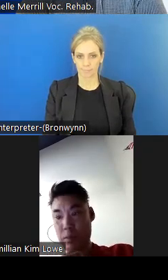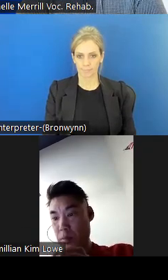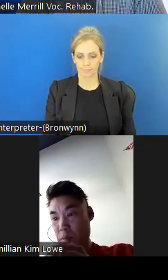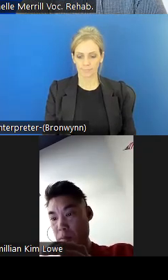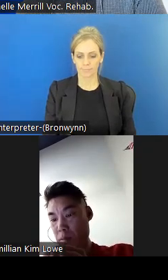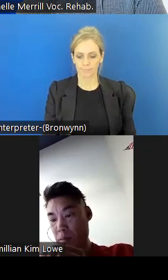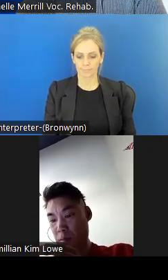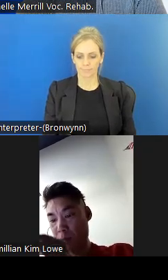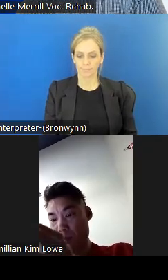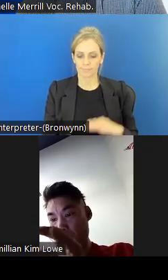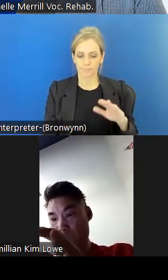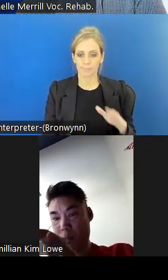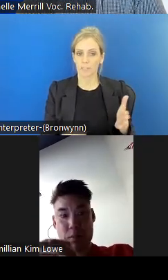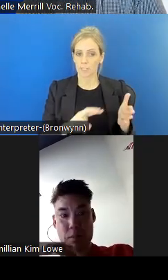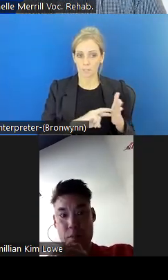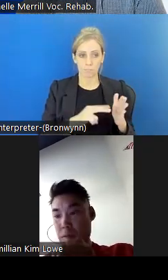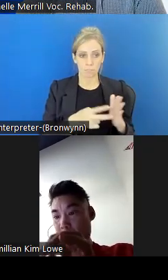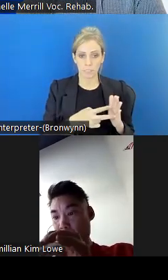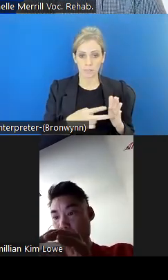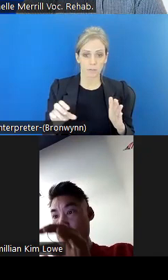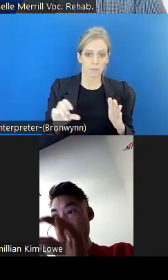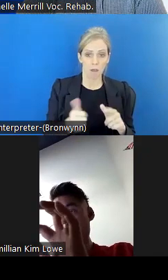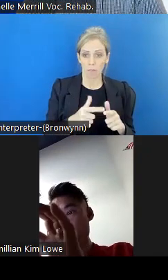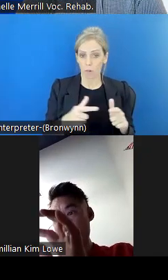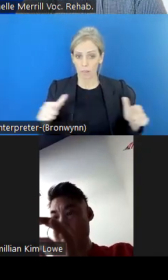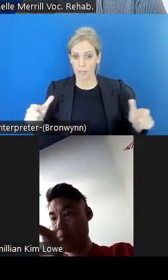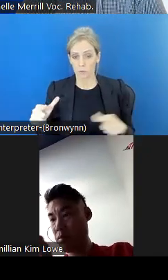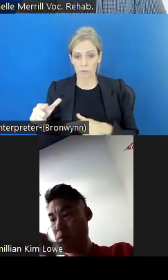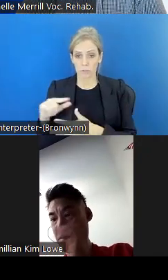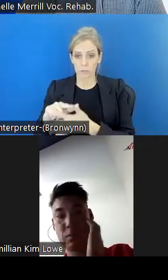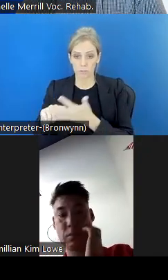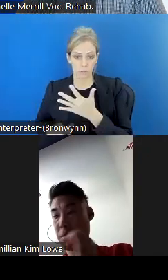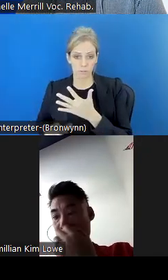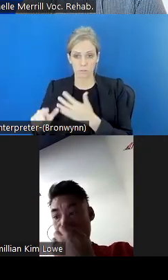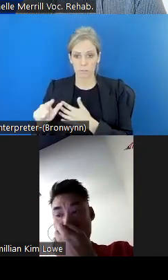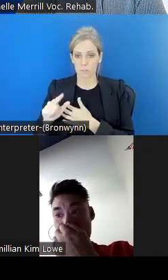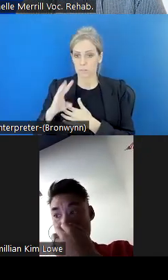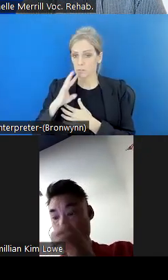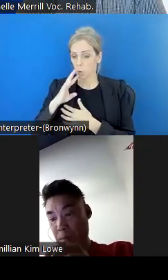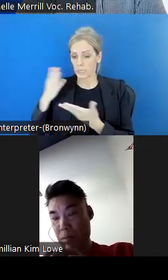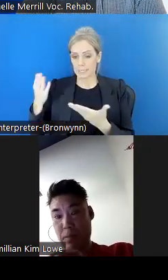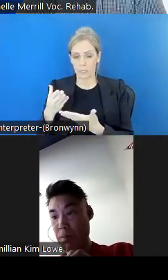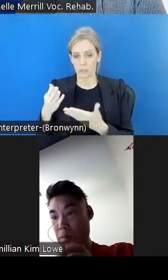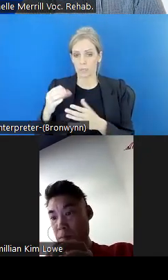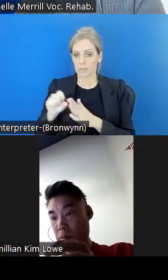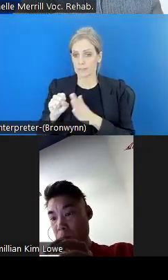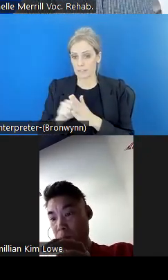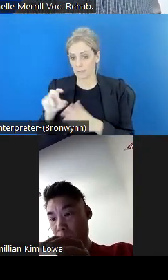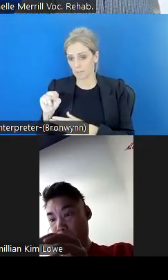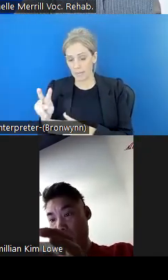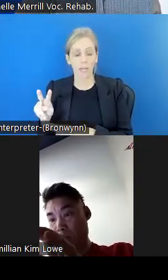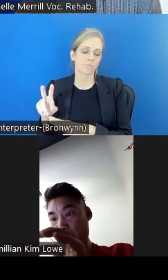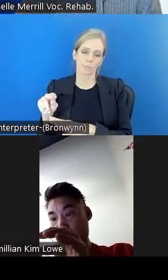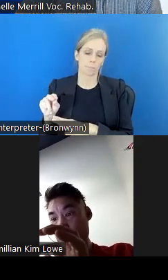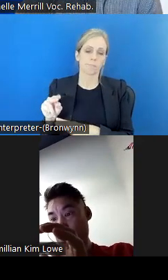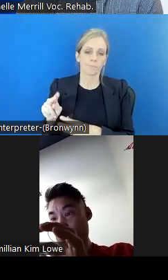we're not to say that there aren't more languages than just those 5 that are spoken by people in the state of Nevada. We worked with the state